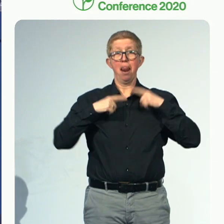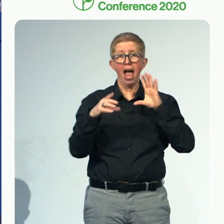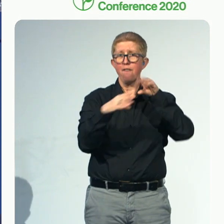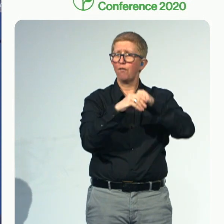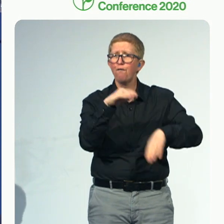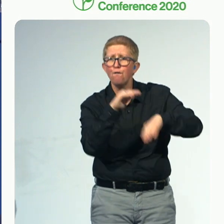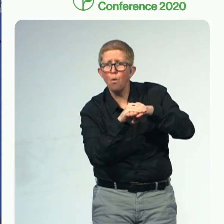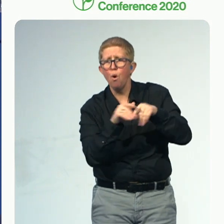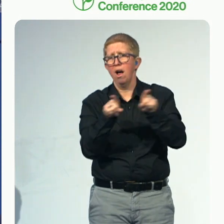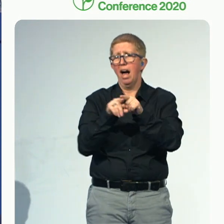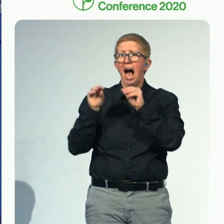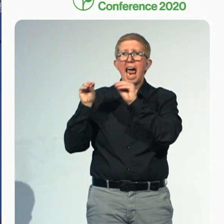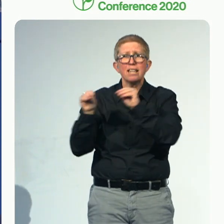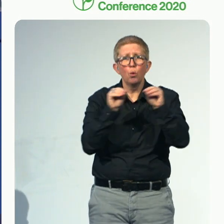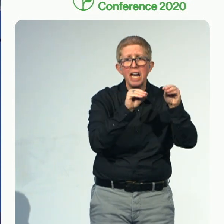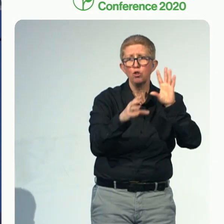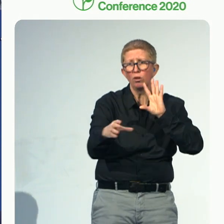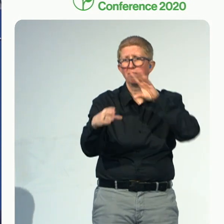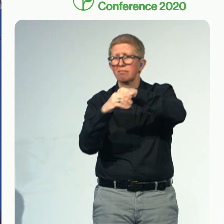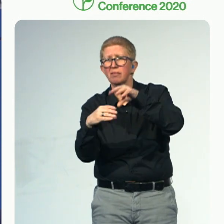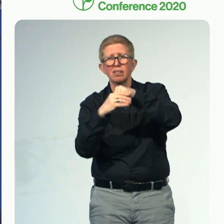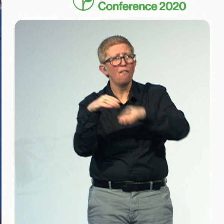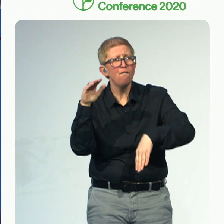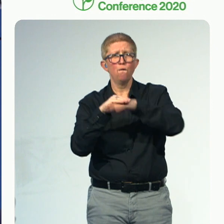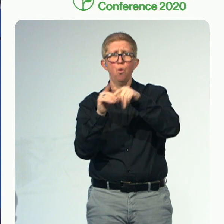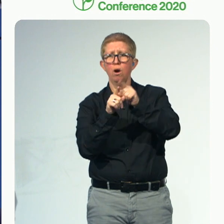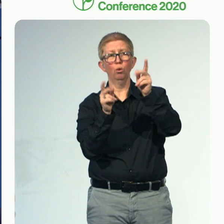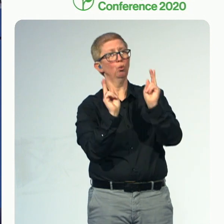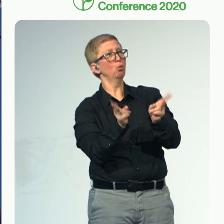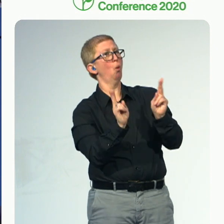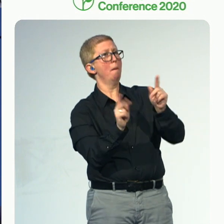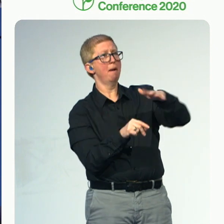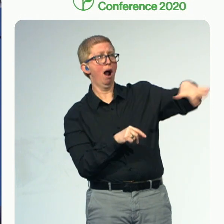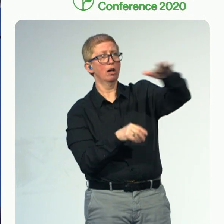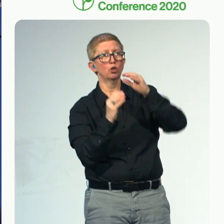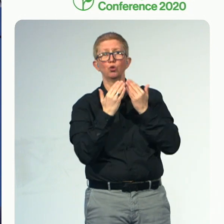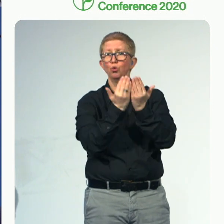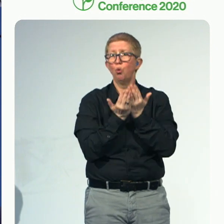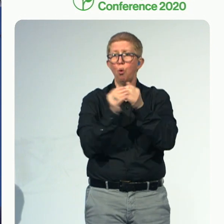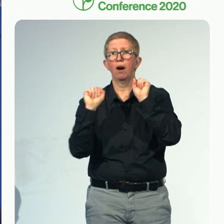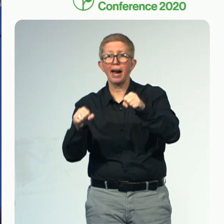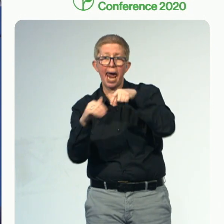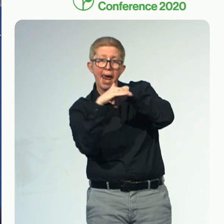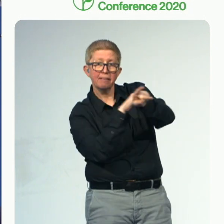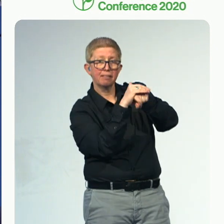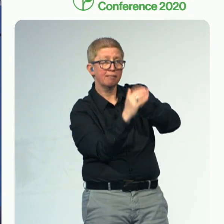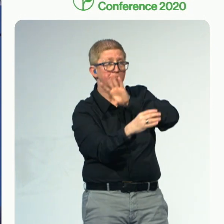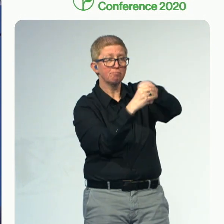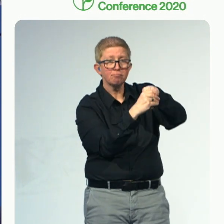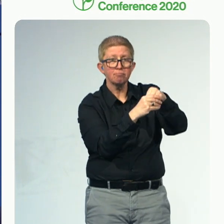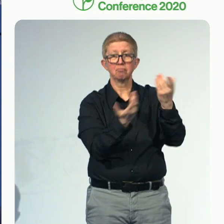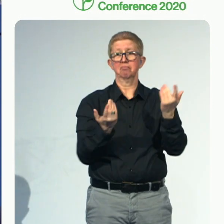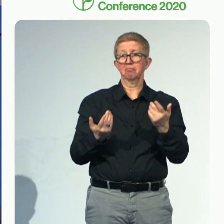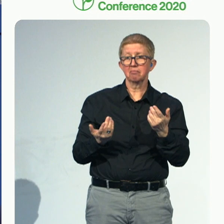agree that we are talking about person-centered approaches, about adapted and additional learning materials. We talk about reasonable